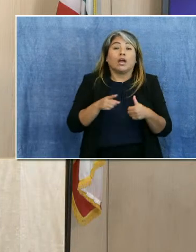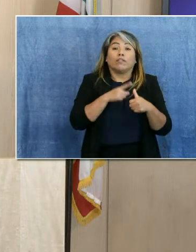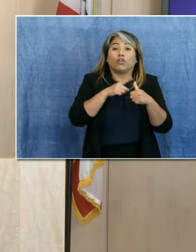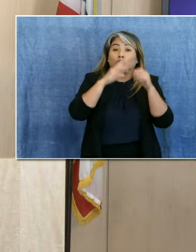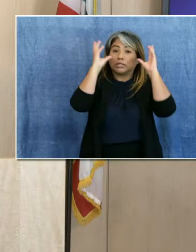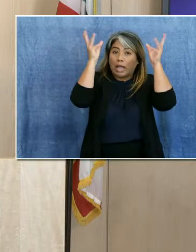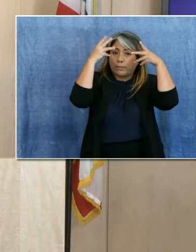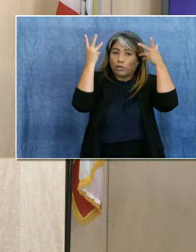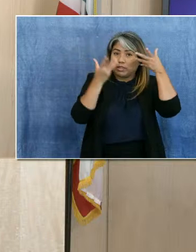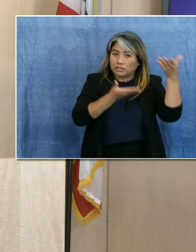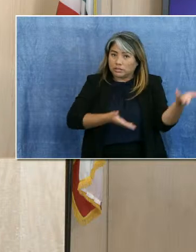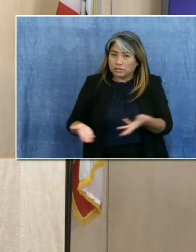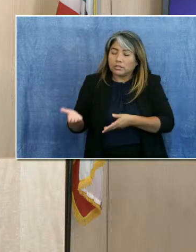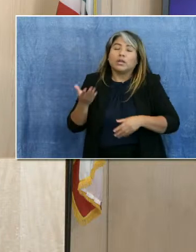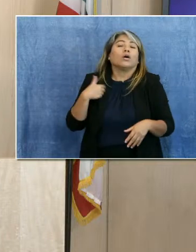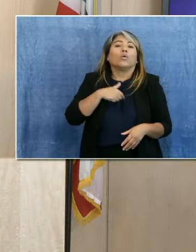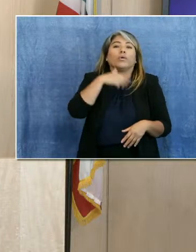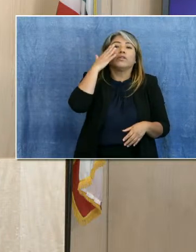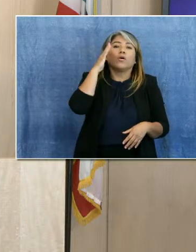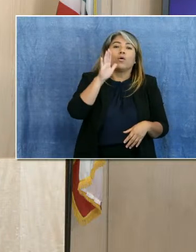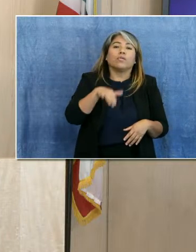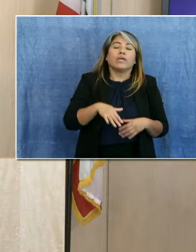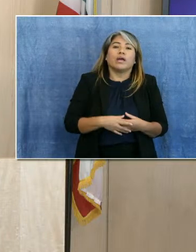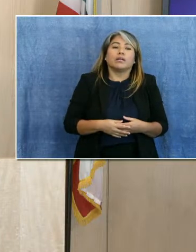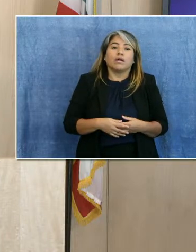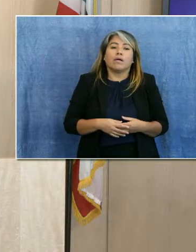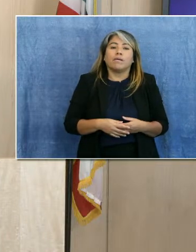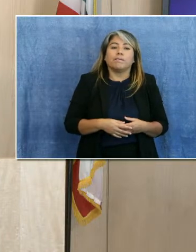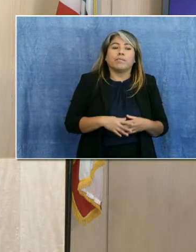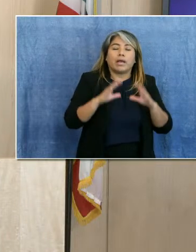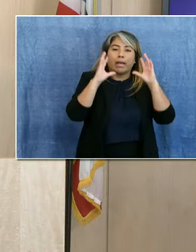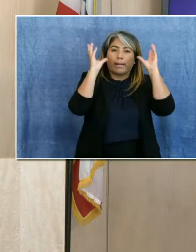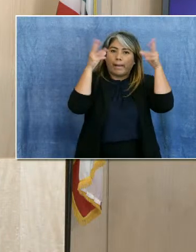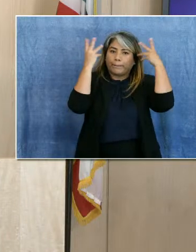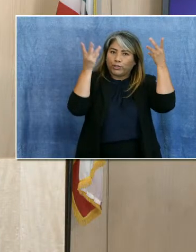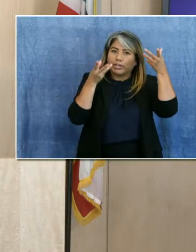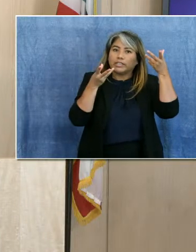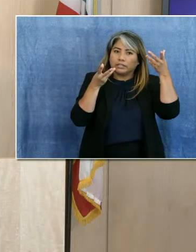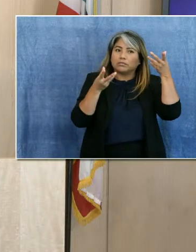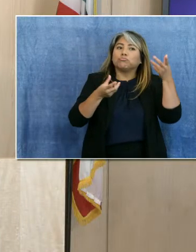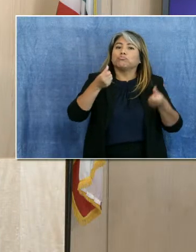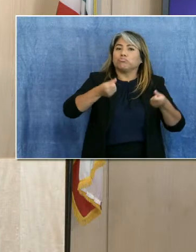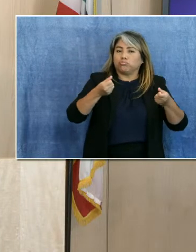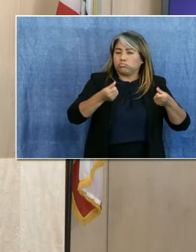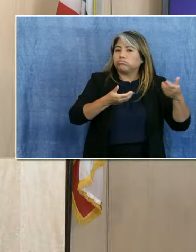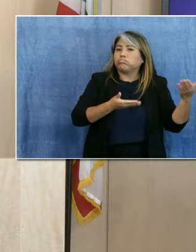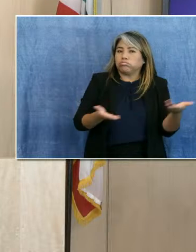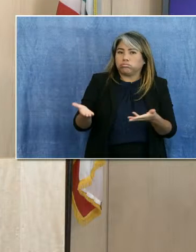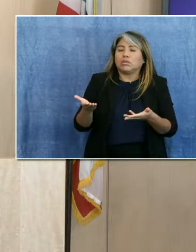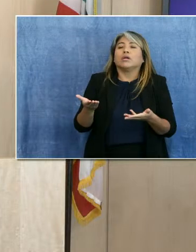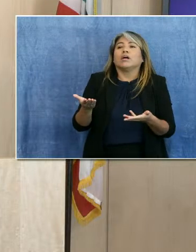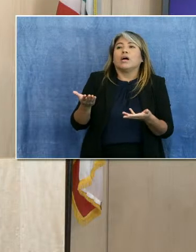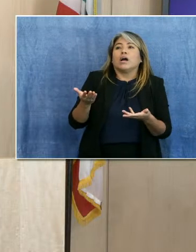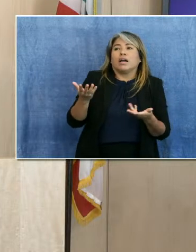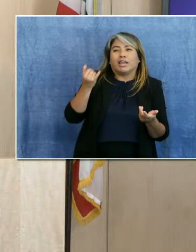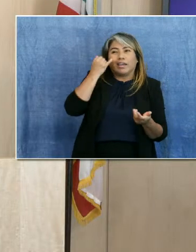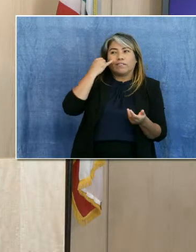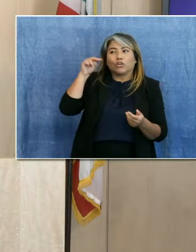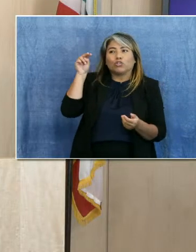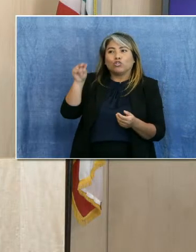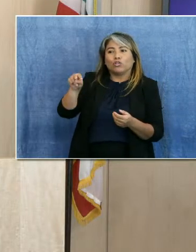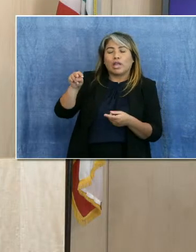ambulance transports, and we know that ambulance transports actually are less if we look